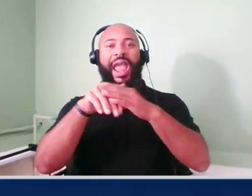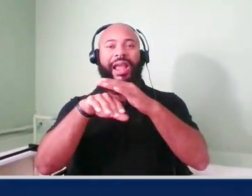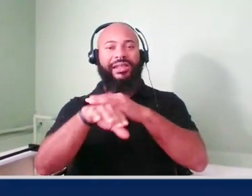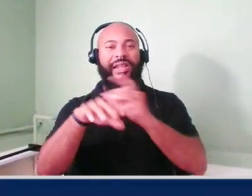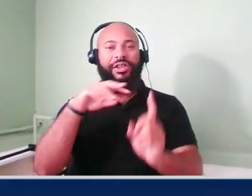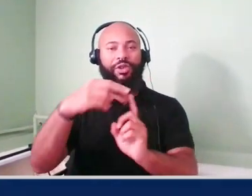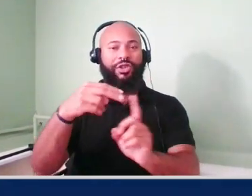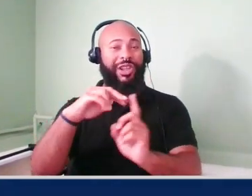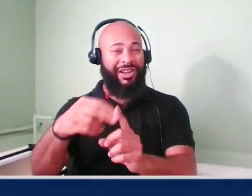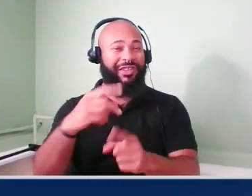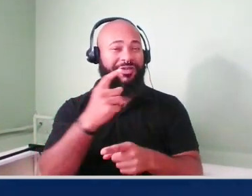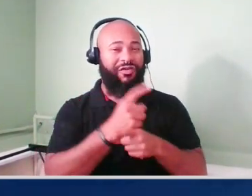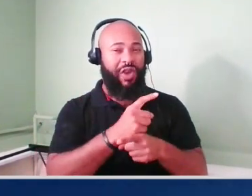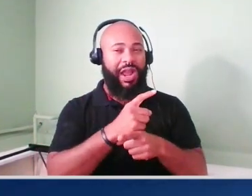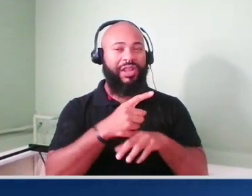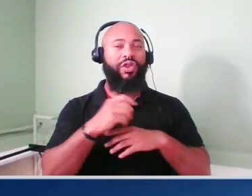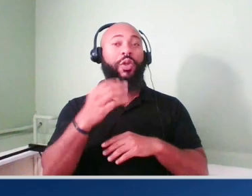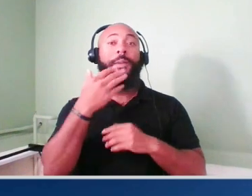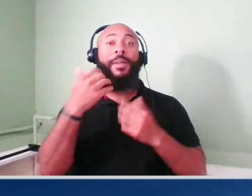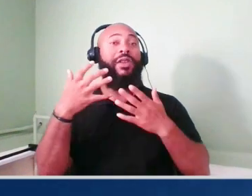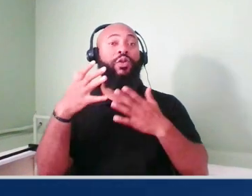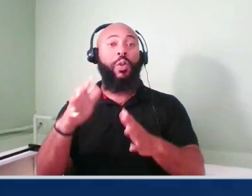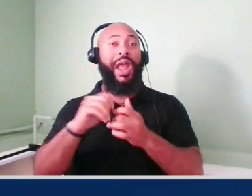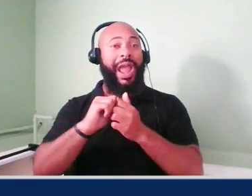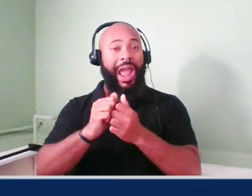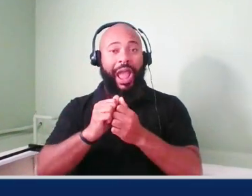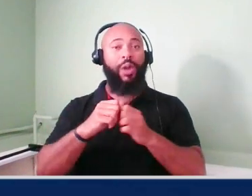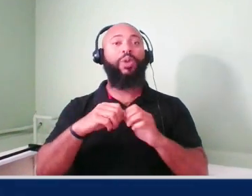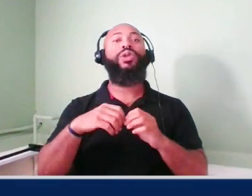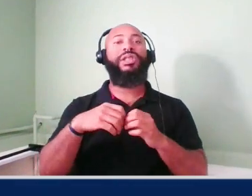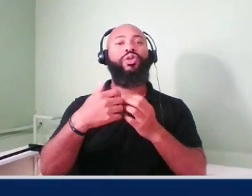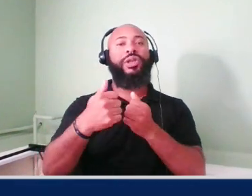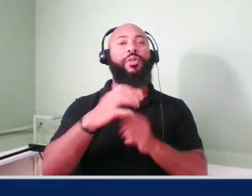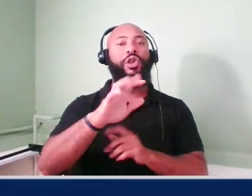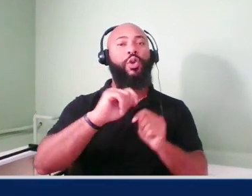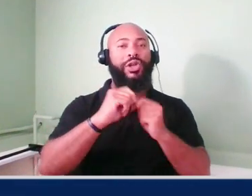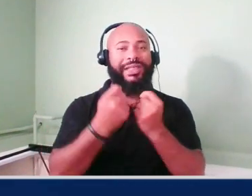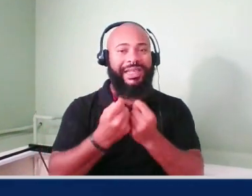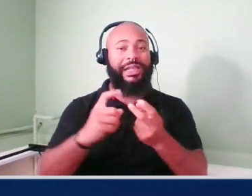is to segregate your teams, your workloads, or even your business units